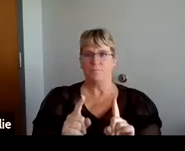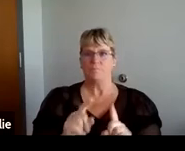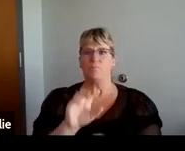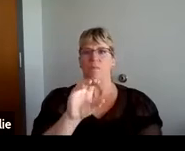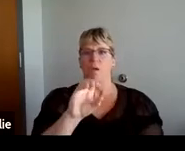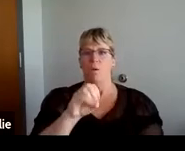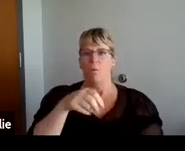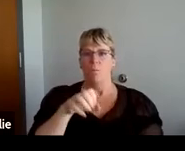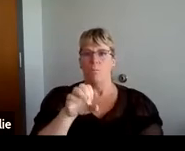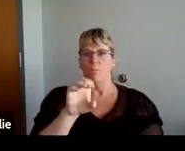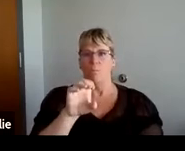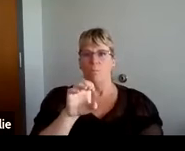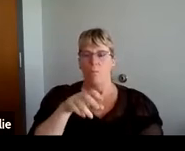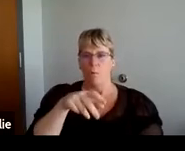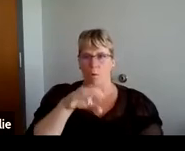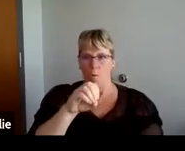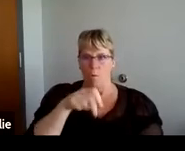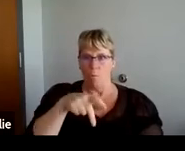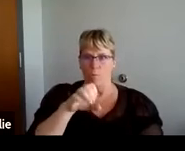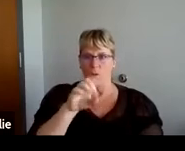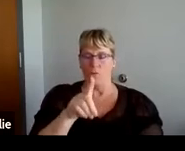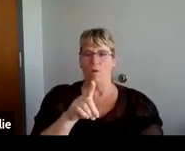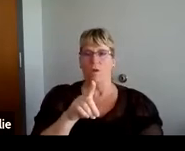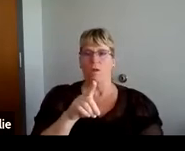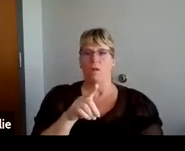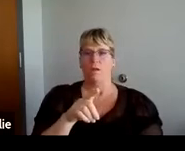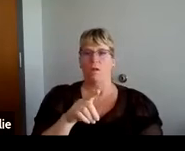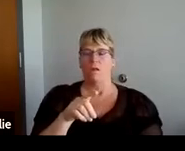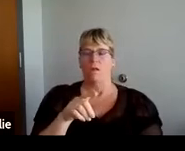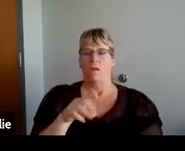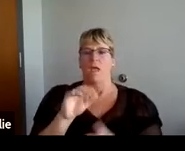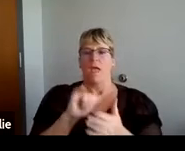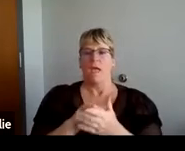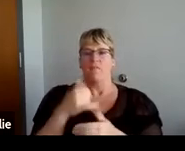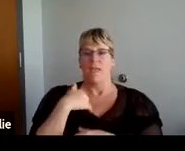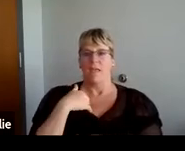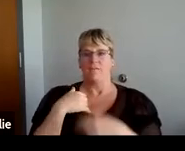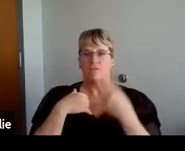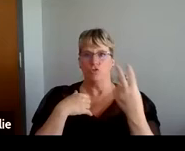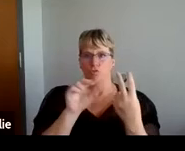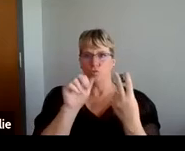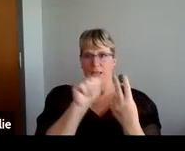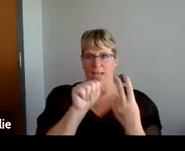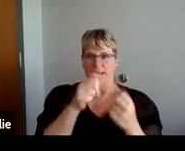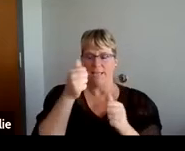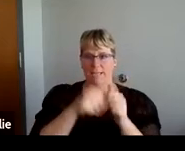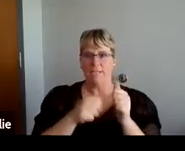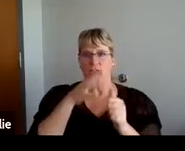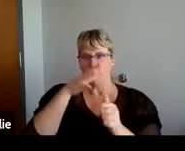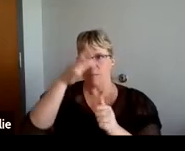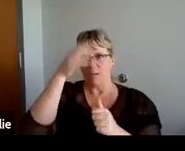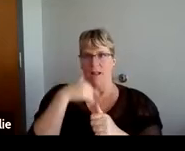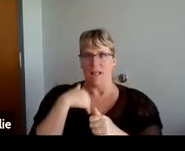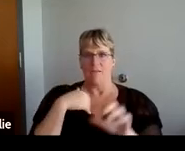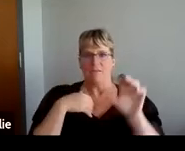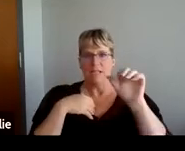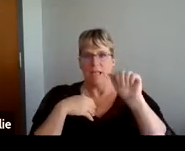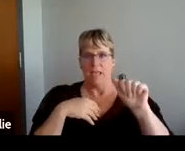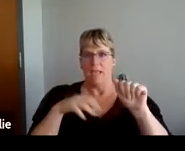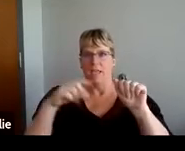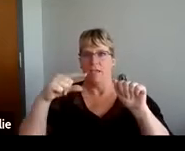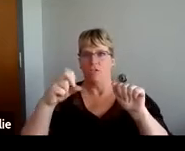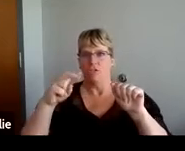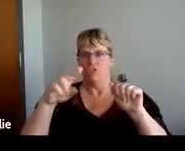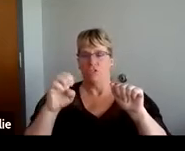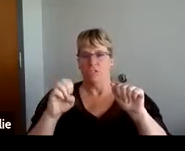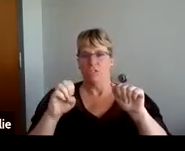opioid mu receptor gene, and the variants are 2A. So each parent gives an A gene, an A